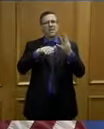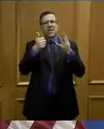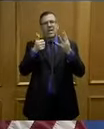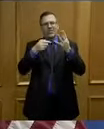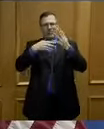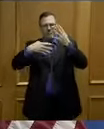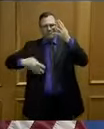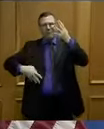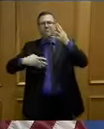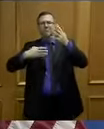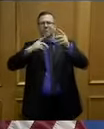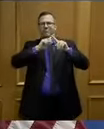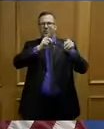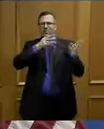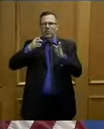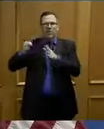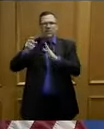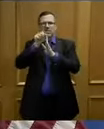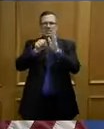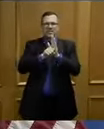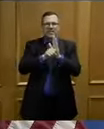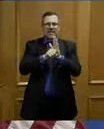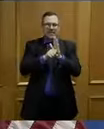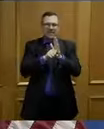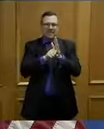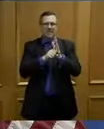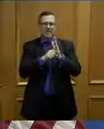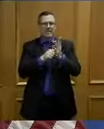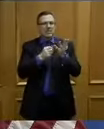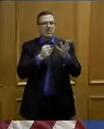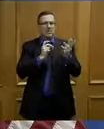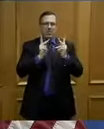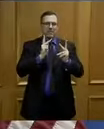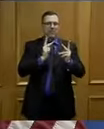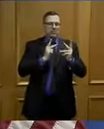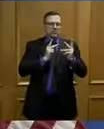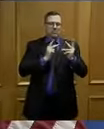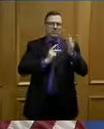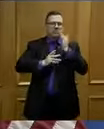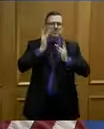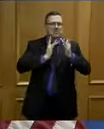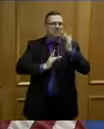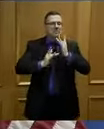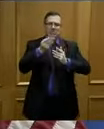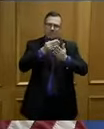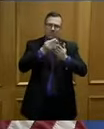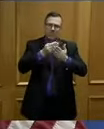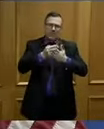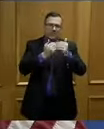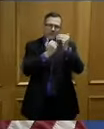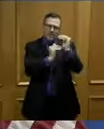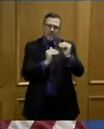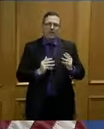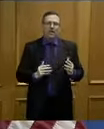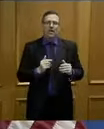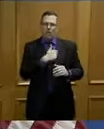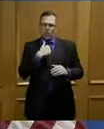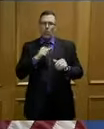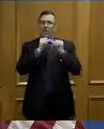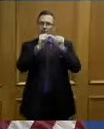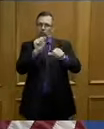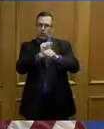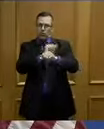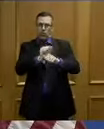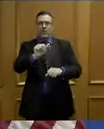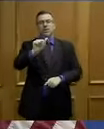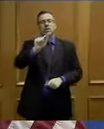is helping individuals who find themselves in a very difficult financial position as a result of this, but we're continuing to work. So the Attorney